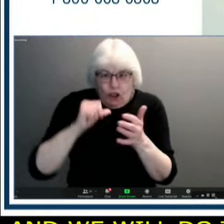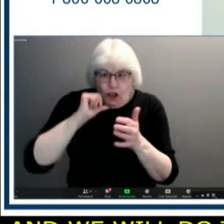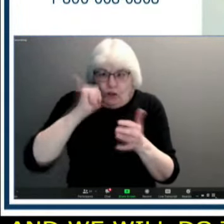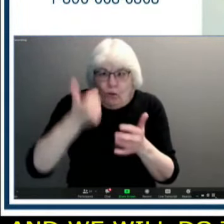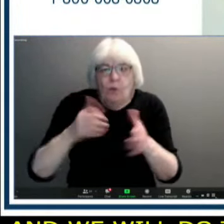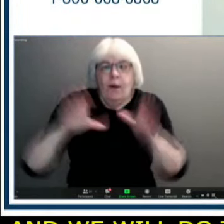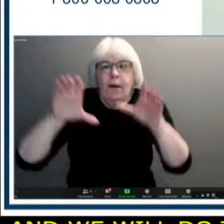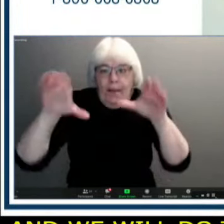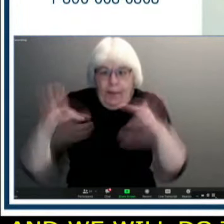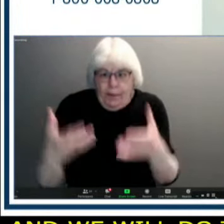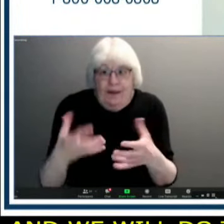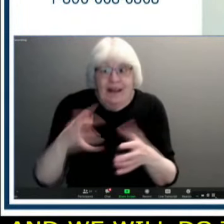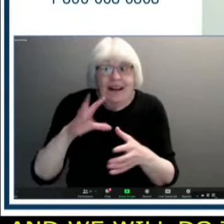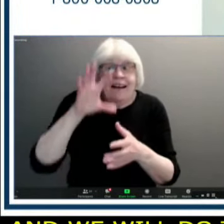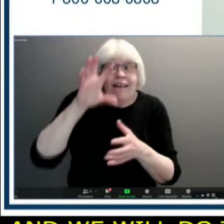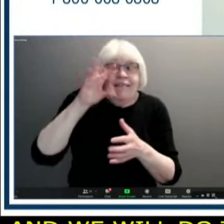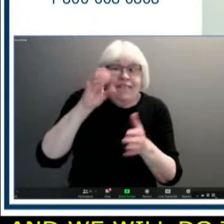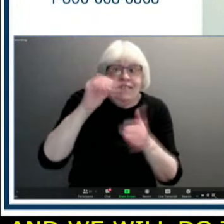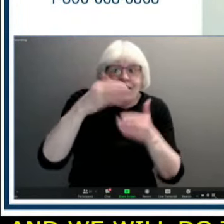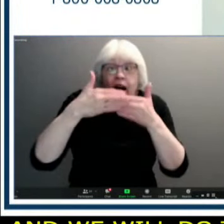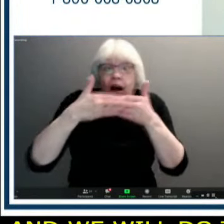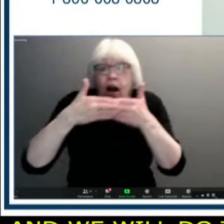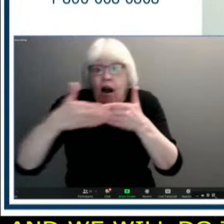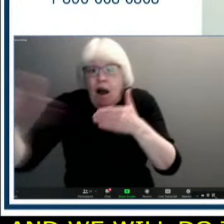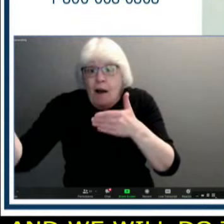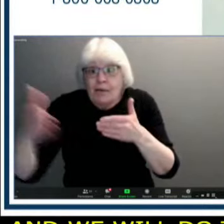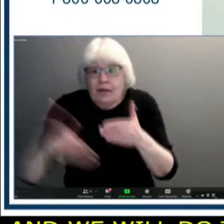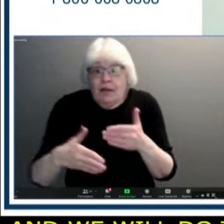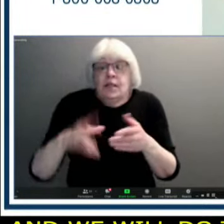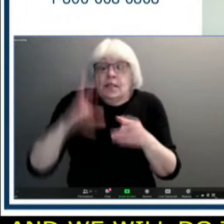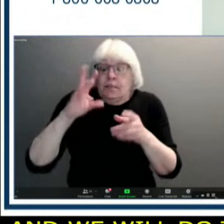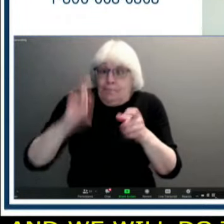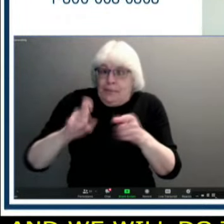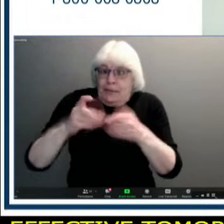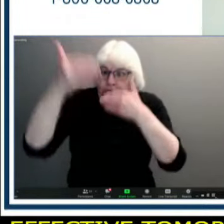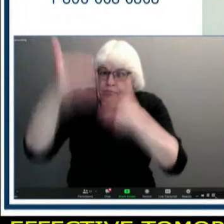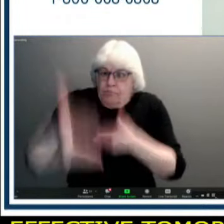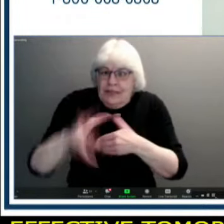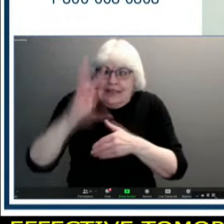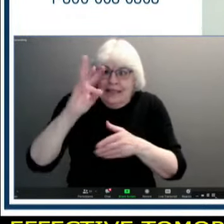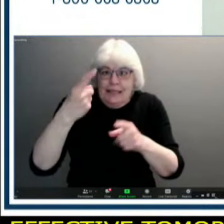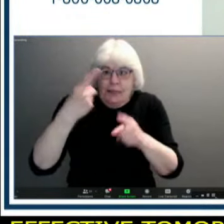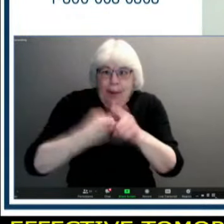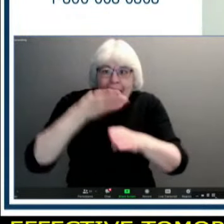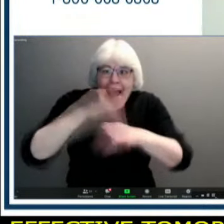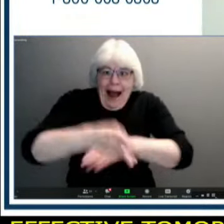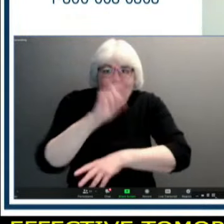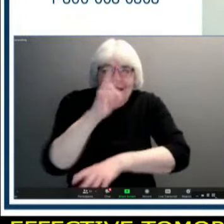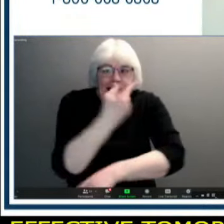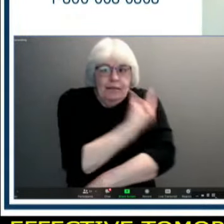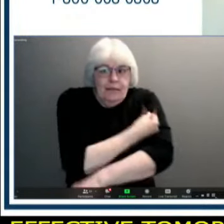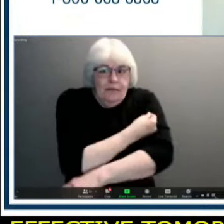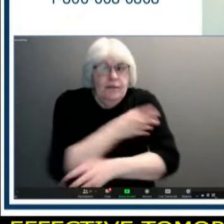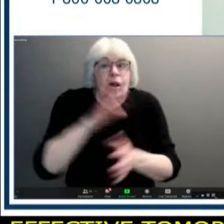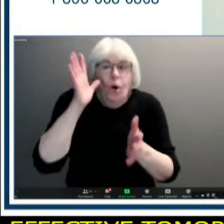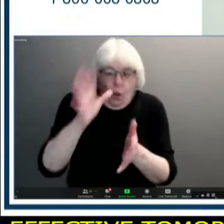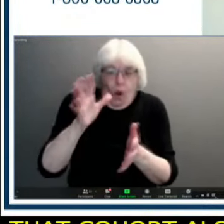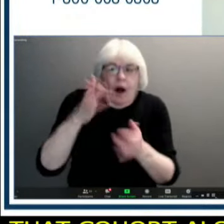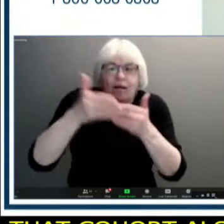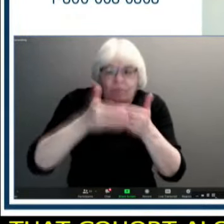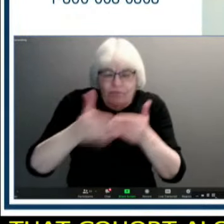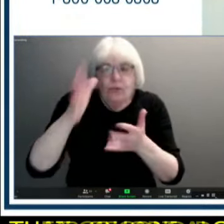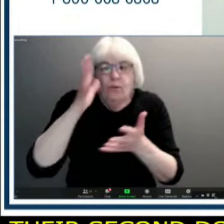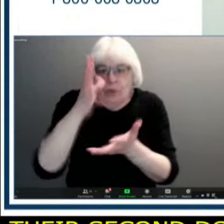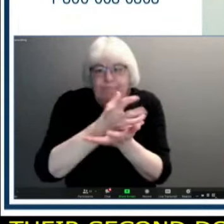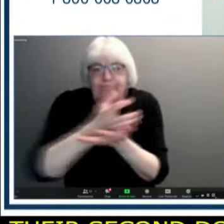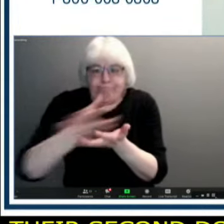6 months since their second dose, that will consume those 100,000 doses. For everyone else, I want you to know we're working